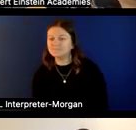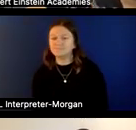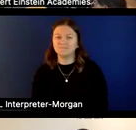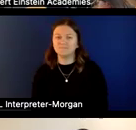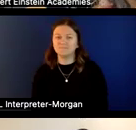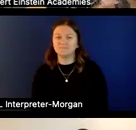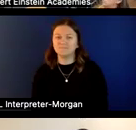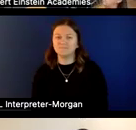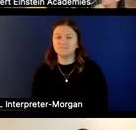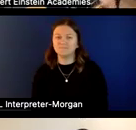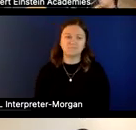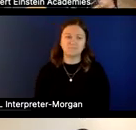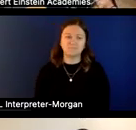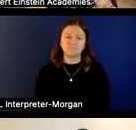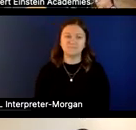anziehen.